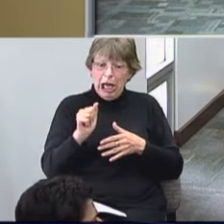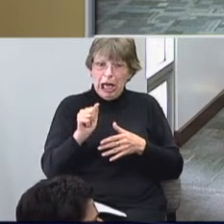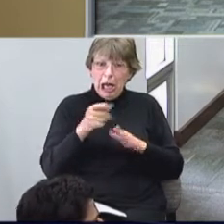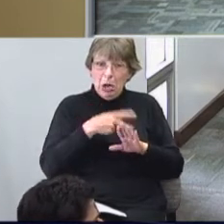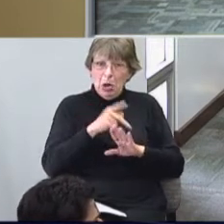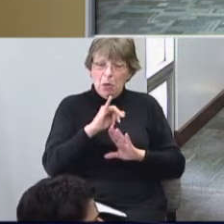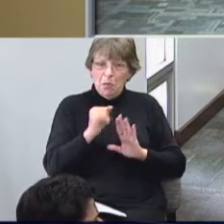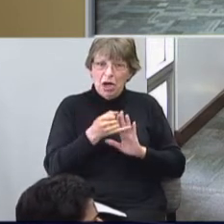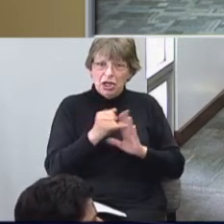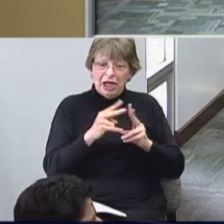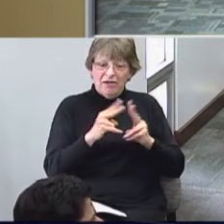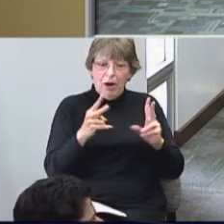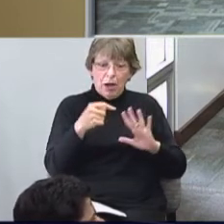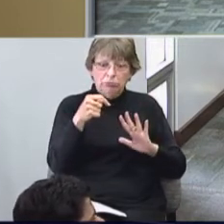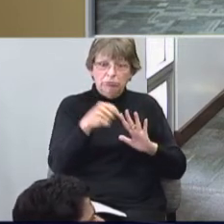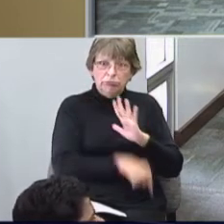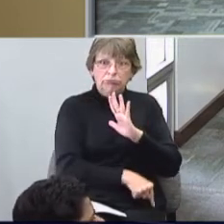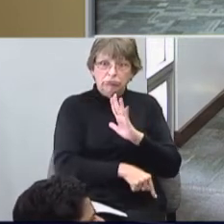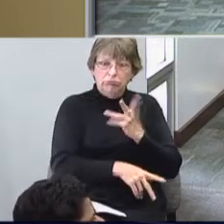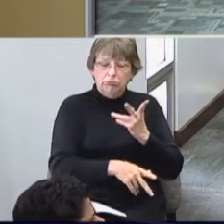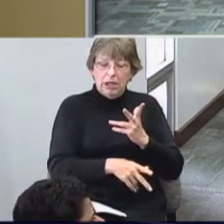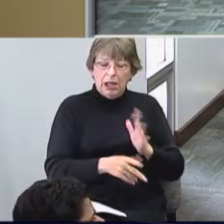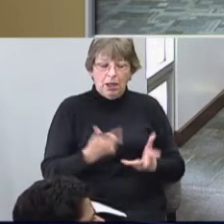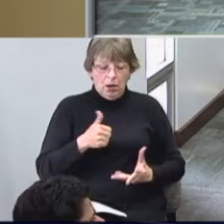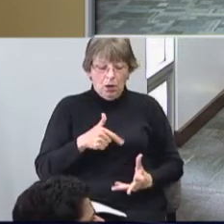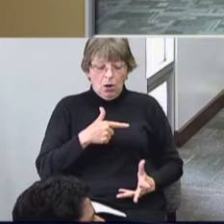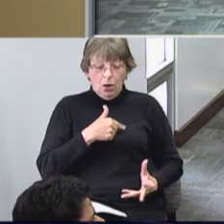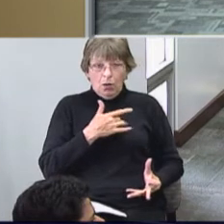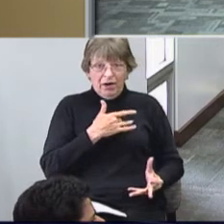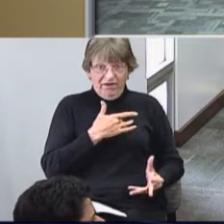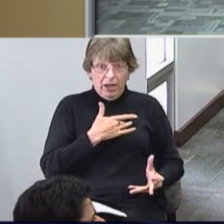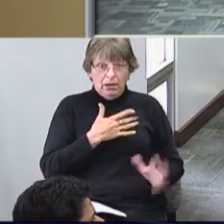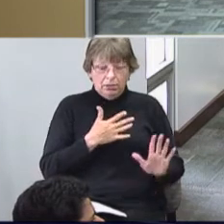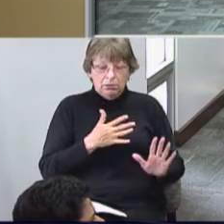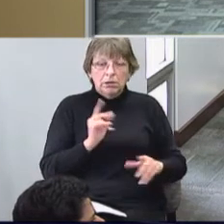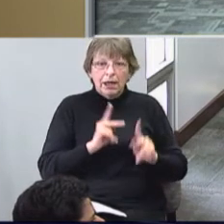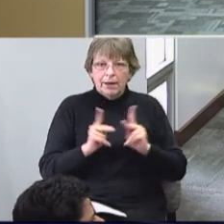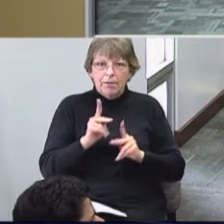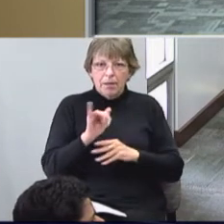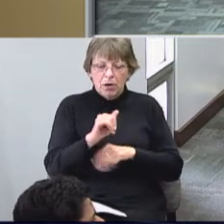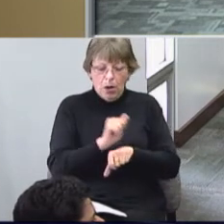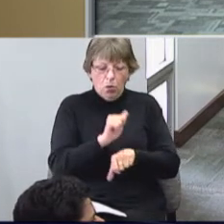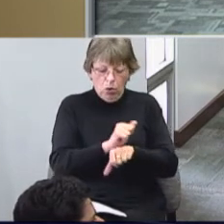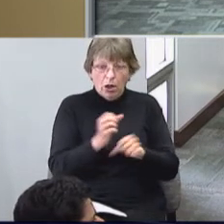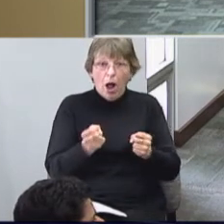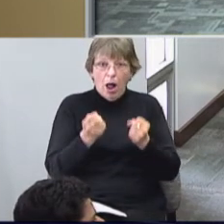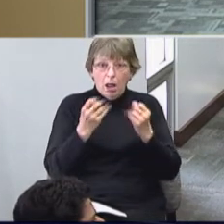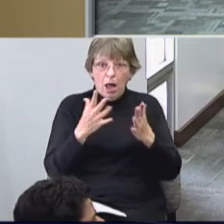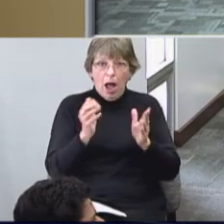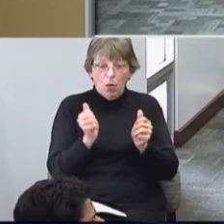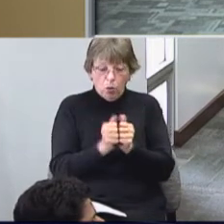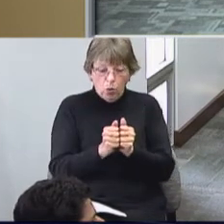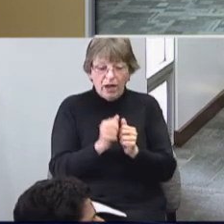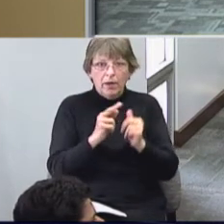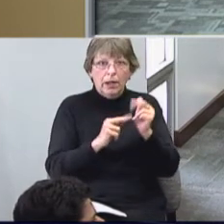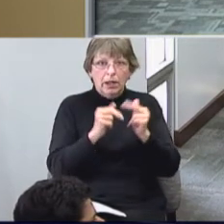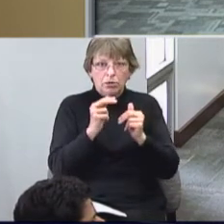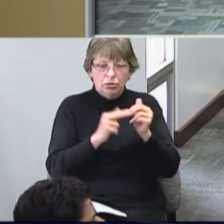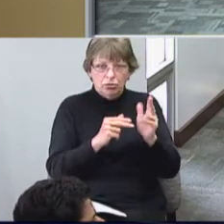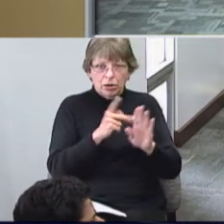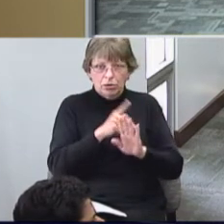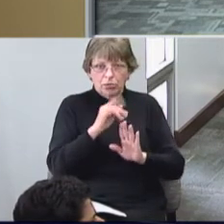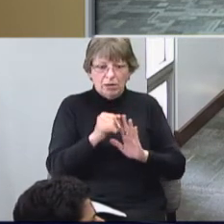It is generally felt by those people that work a lot with construction projects that